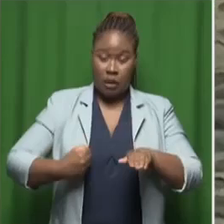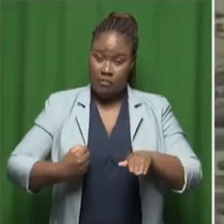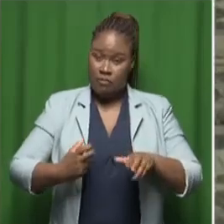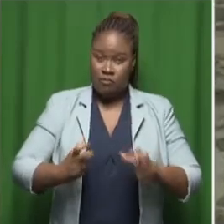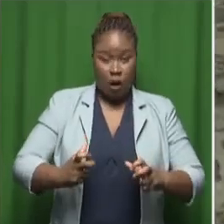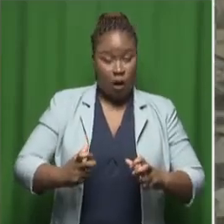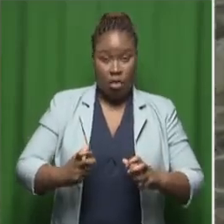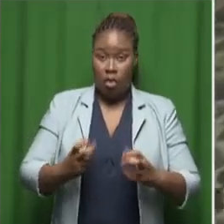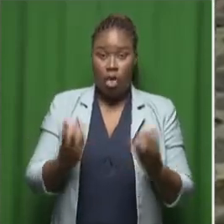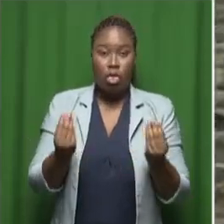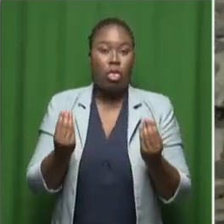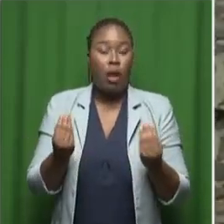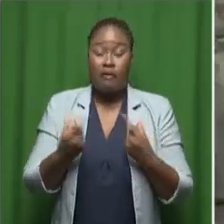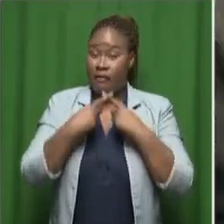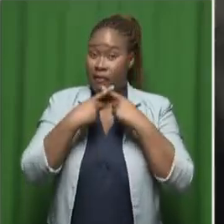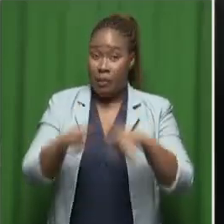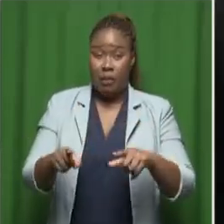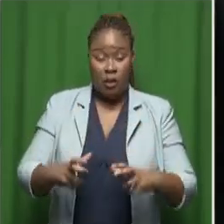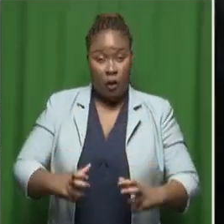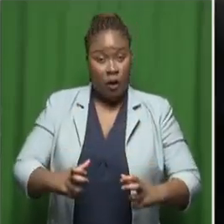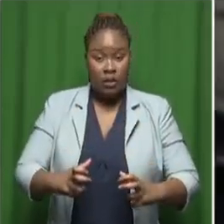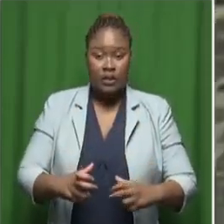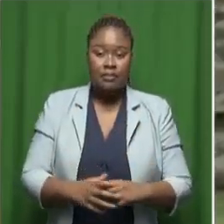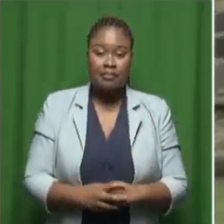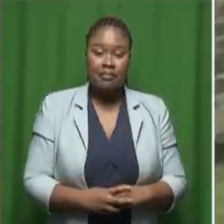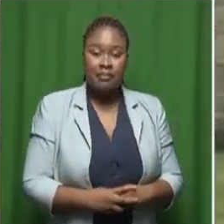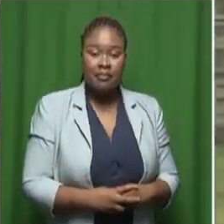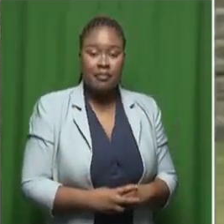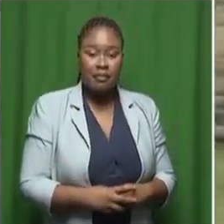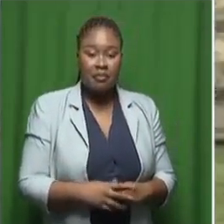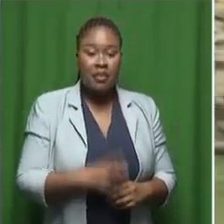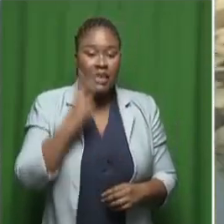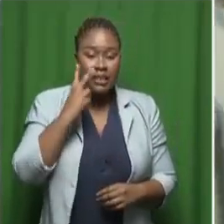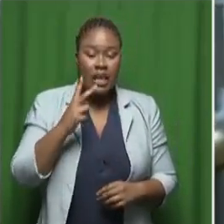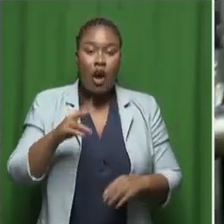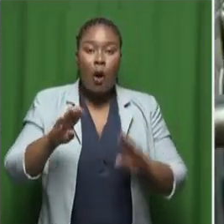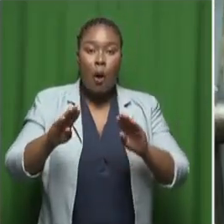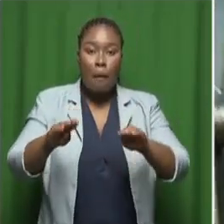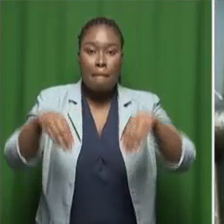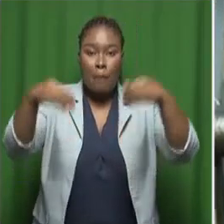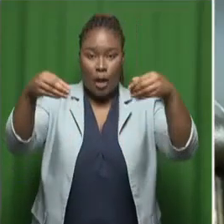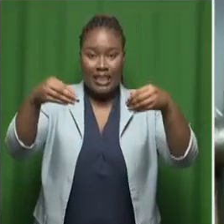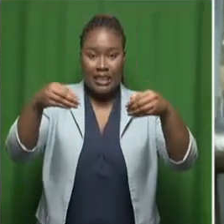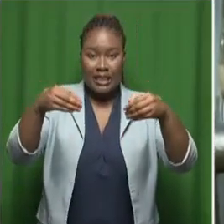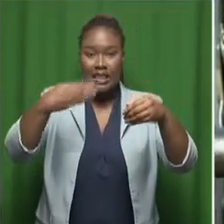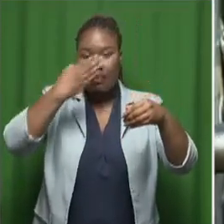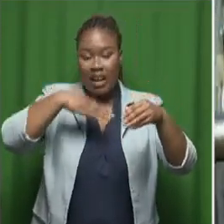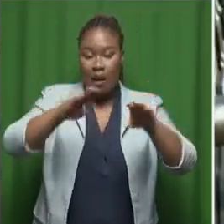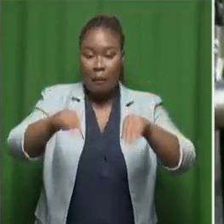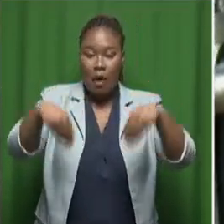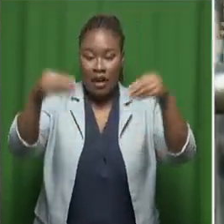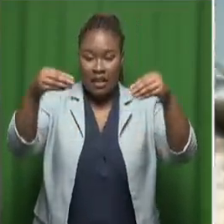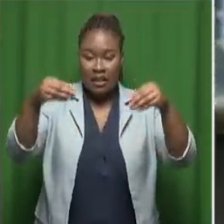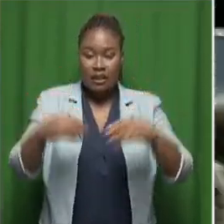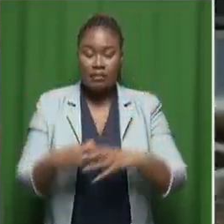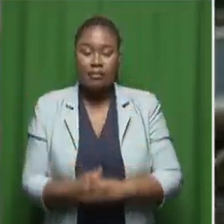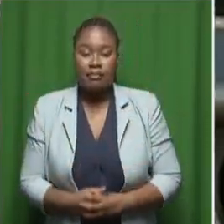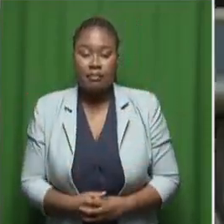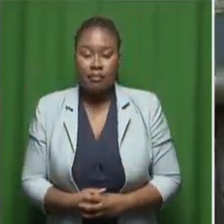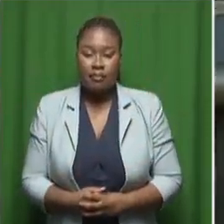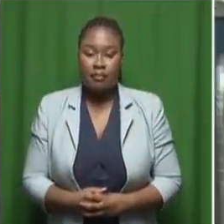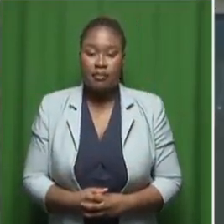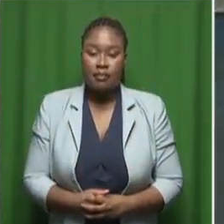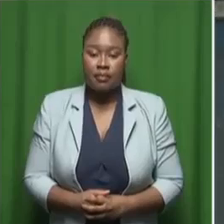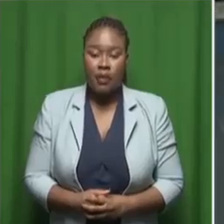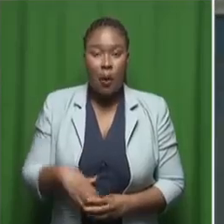got that leading arm suspension there. Let's have a look at what's under the bonnet as well, just to quickly have a